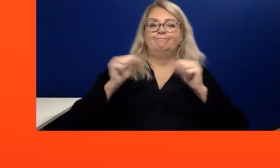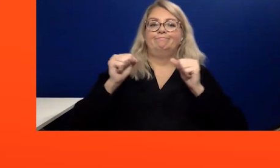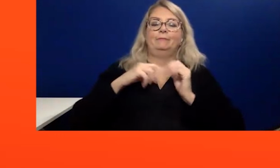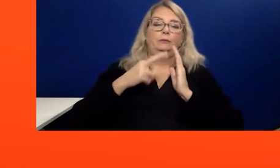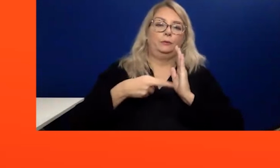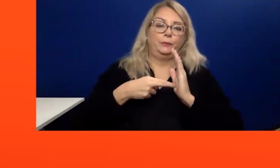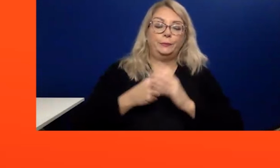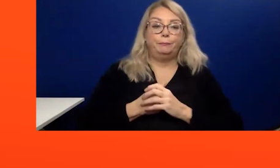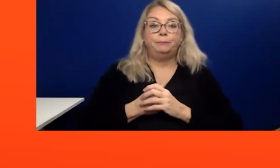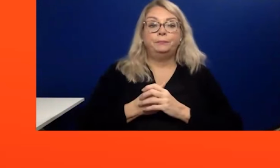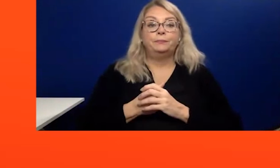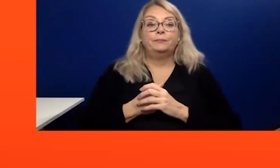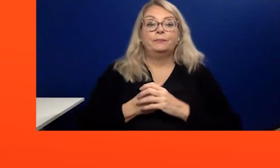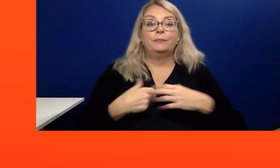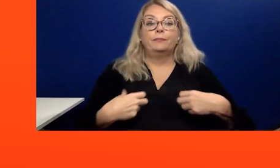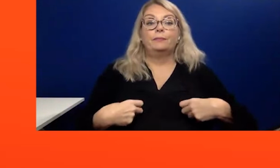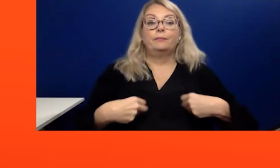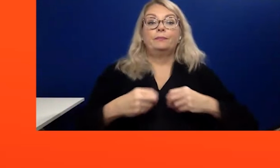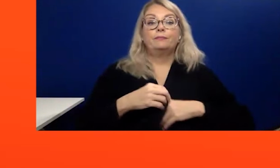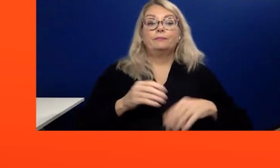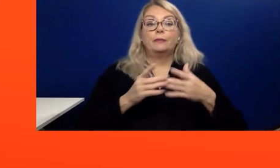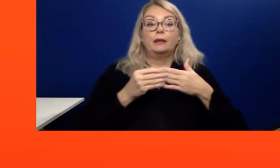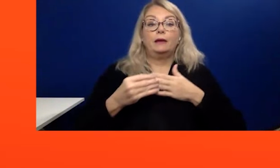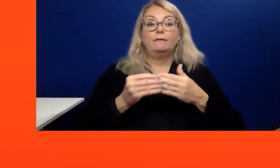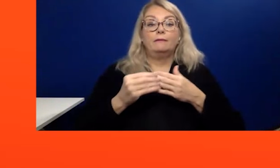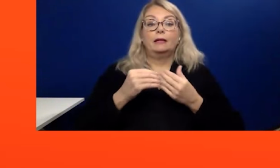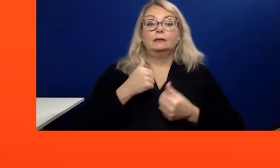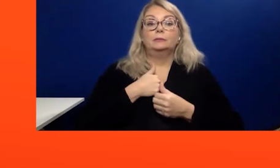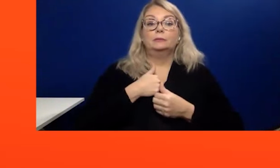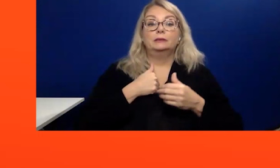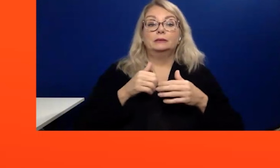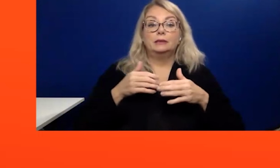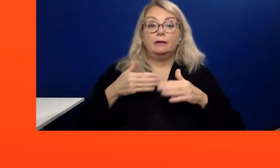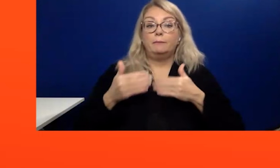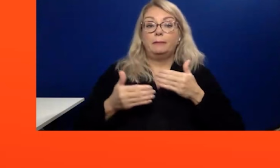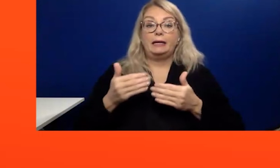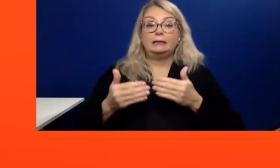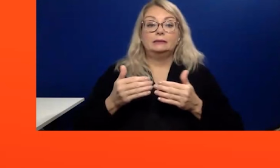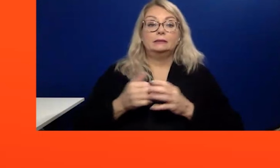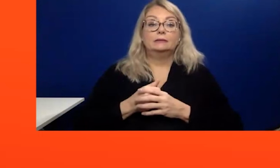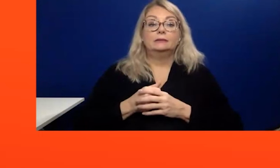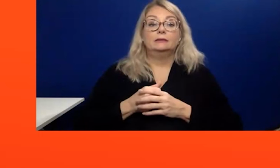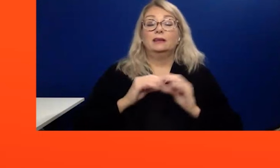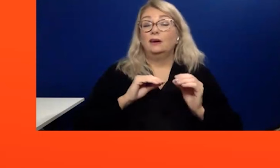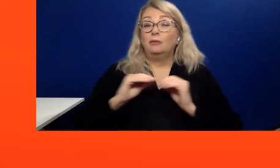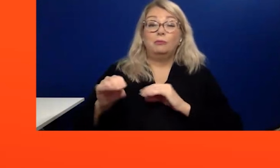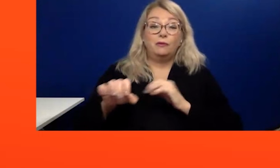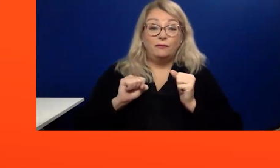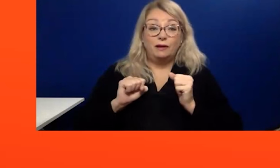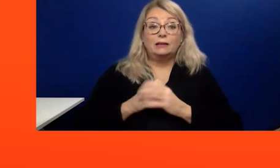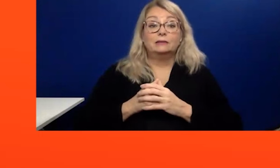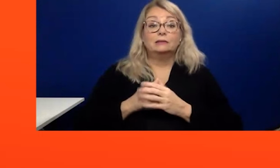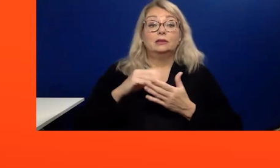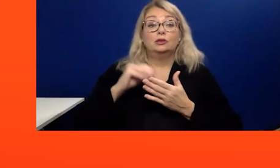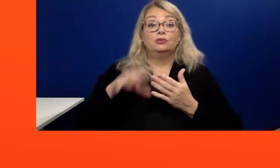So, we have the flexible self-paced approach. Move as fast as you can. Students slow down while navigating mastery